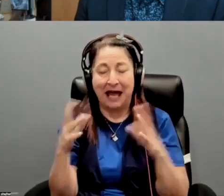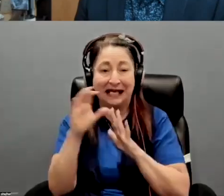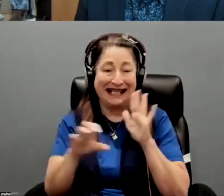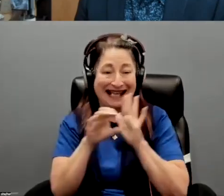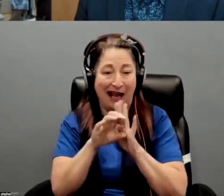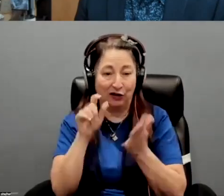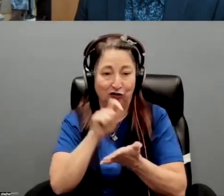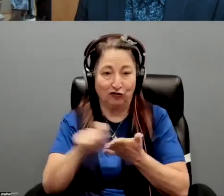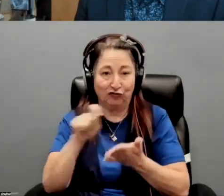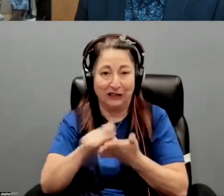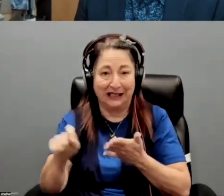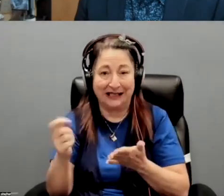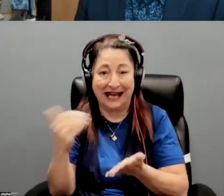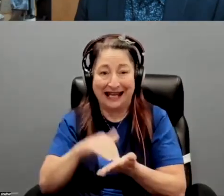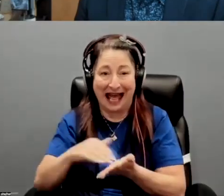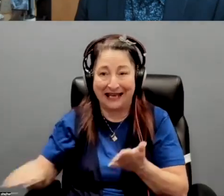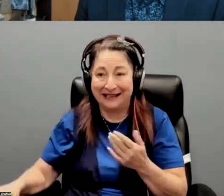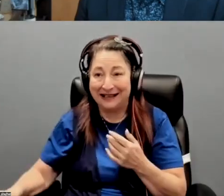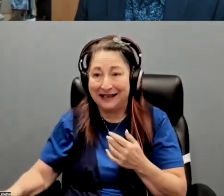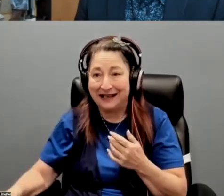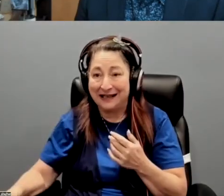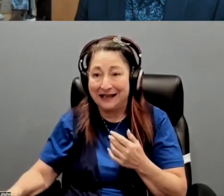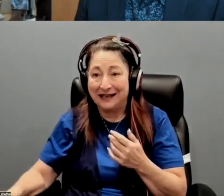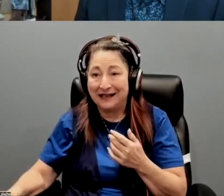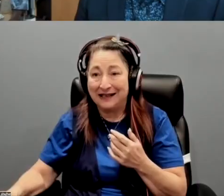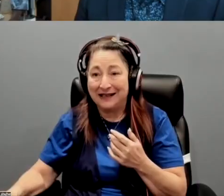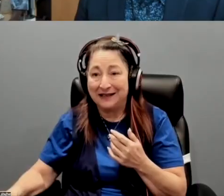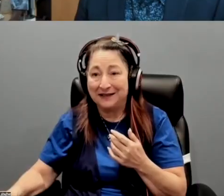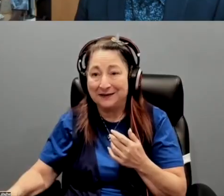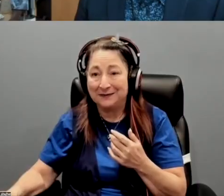that are, again, going back into like infantilization or